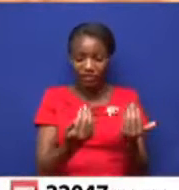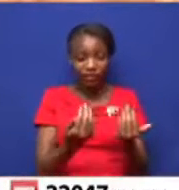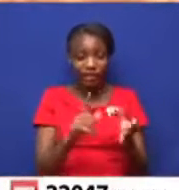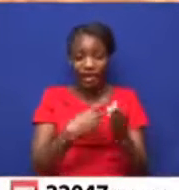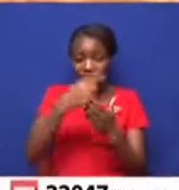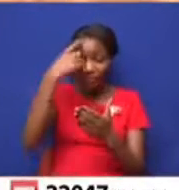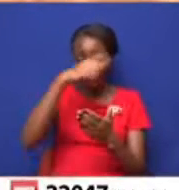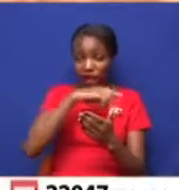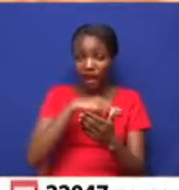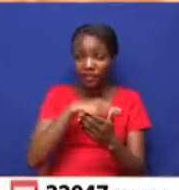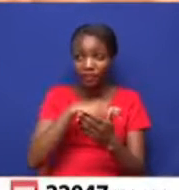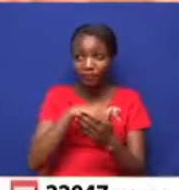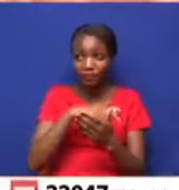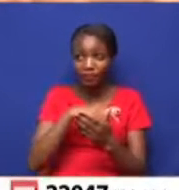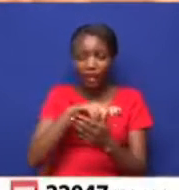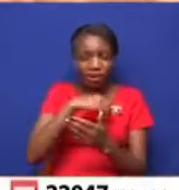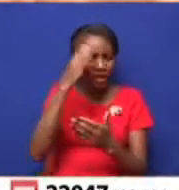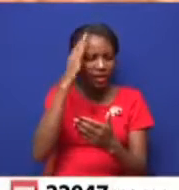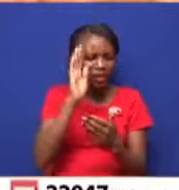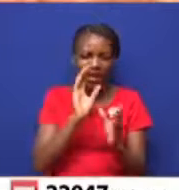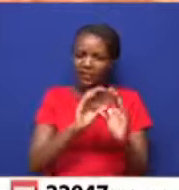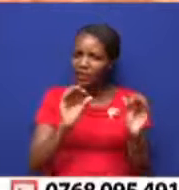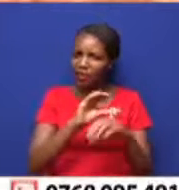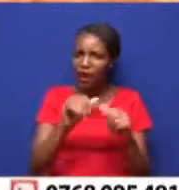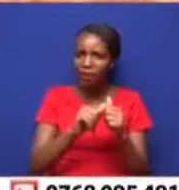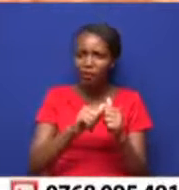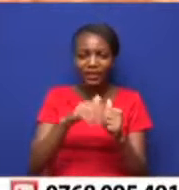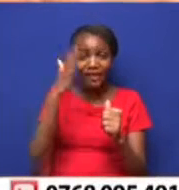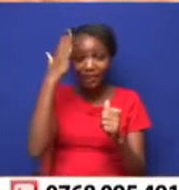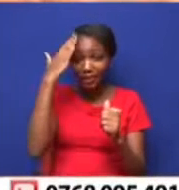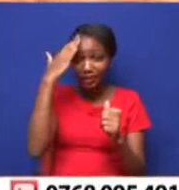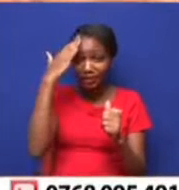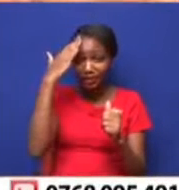that with something like limelight or celebrity that exists, because